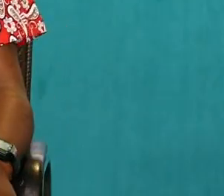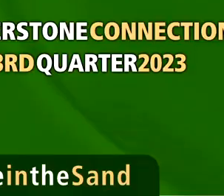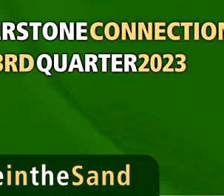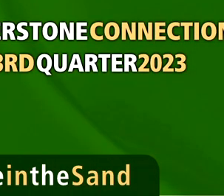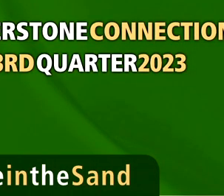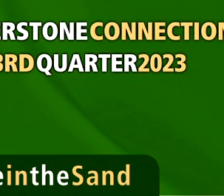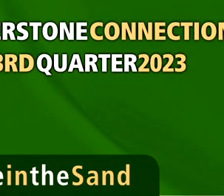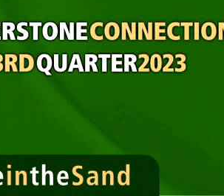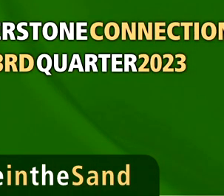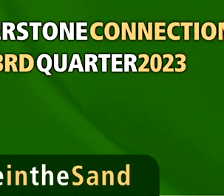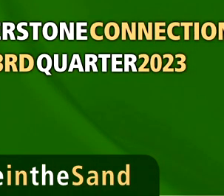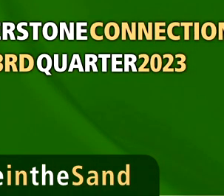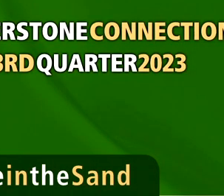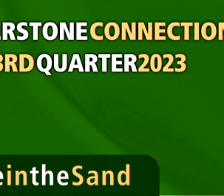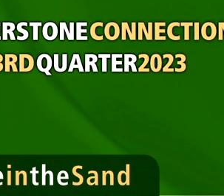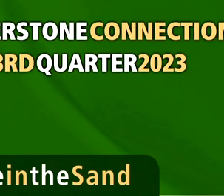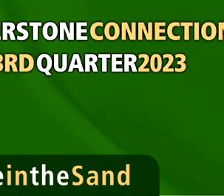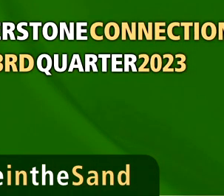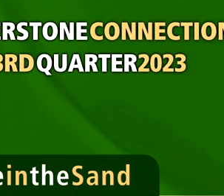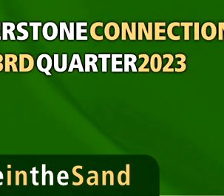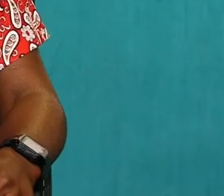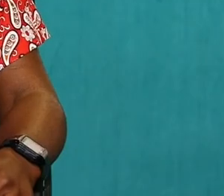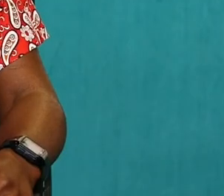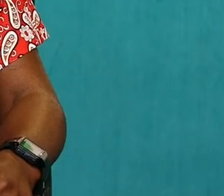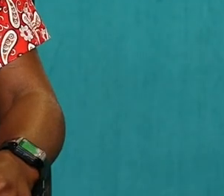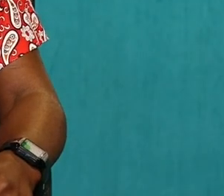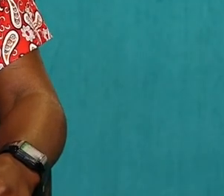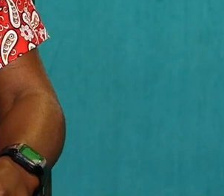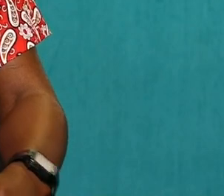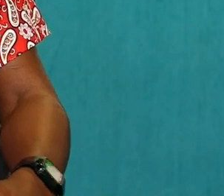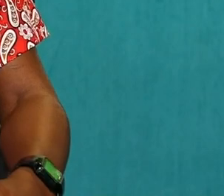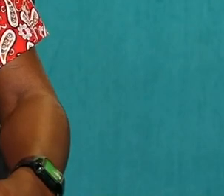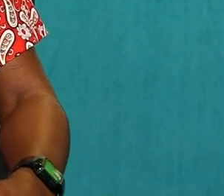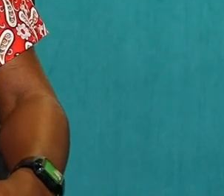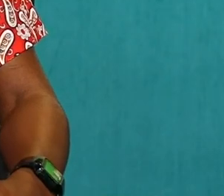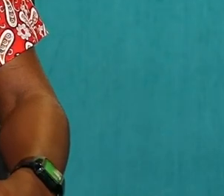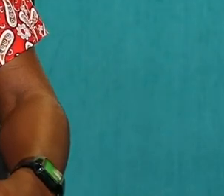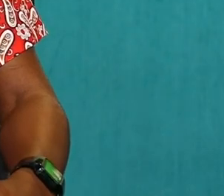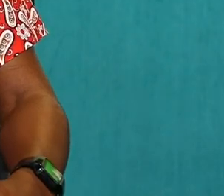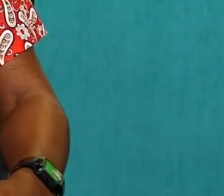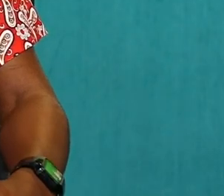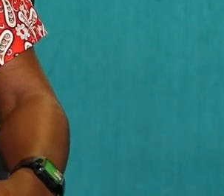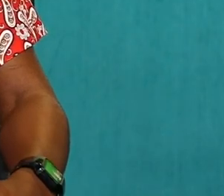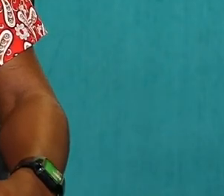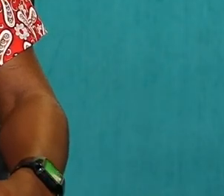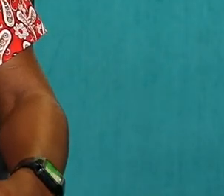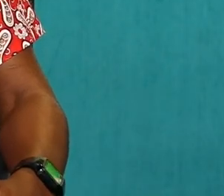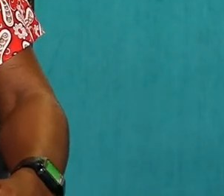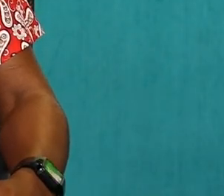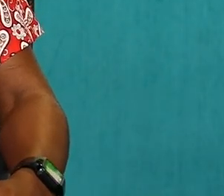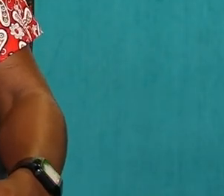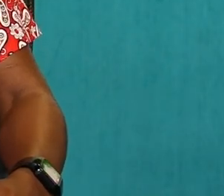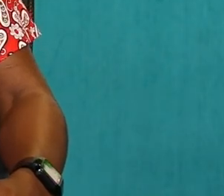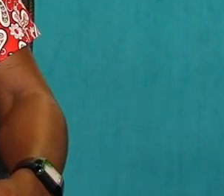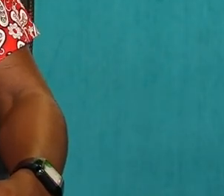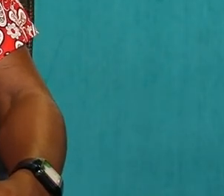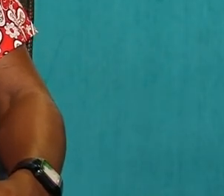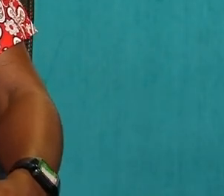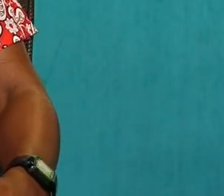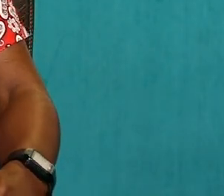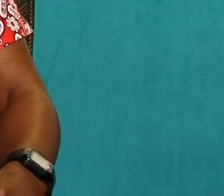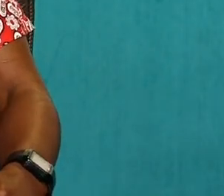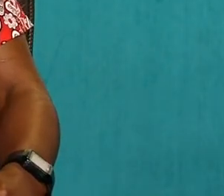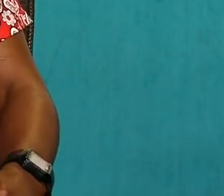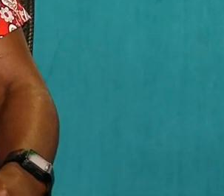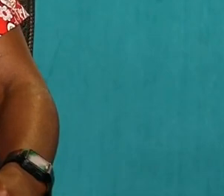is Famines and Feasts. Famines and Feasts. And before we start, I'd just like to ask